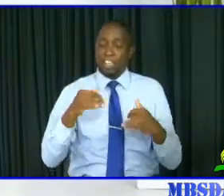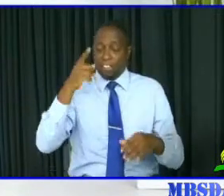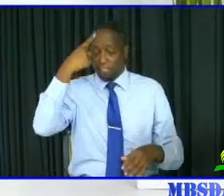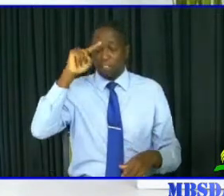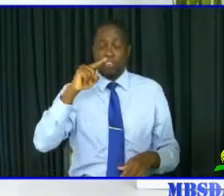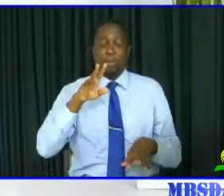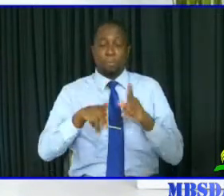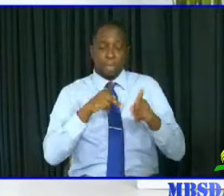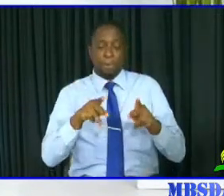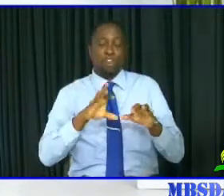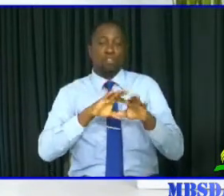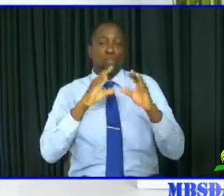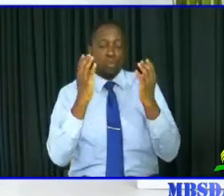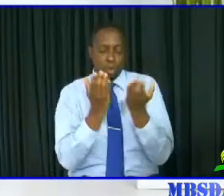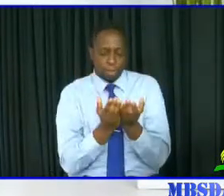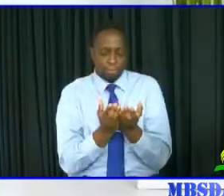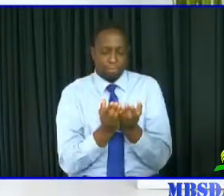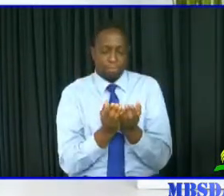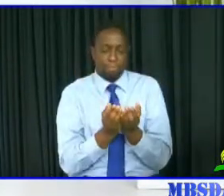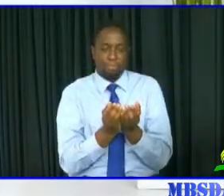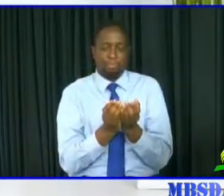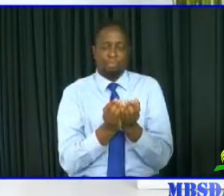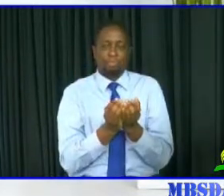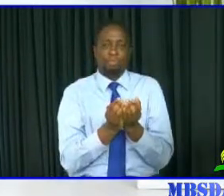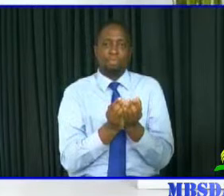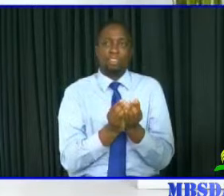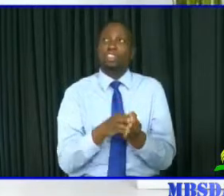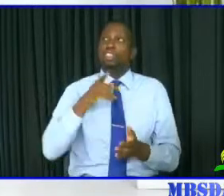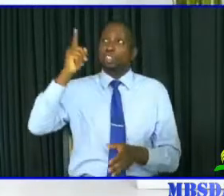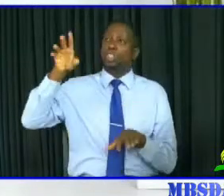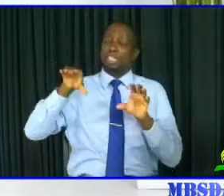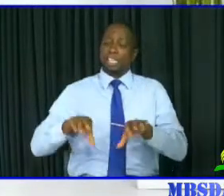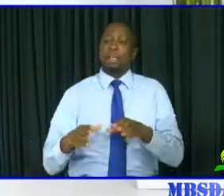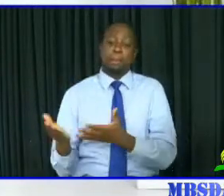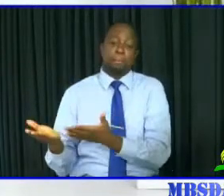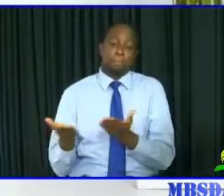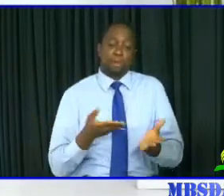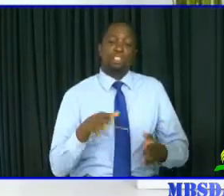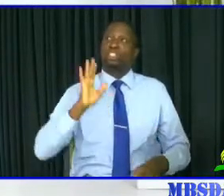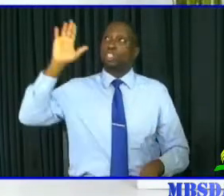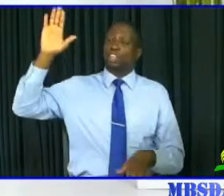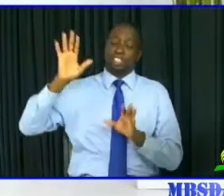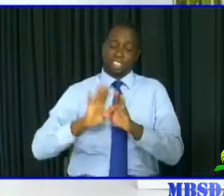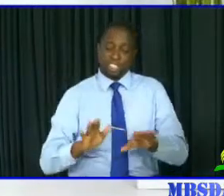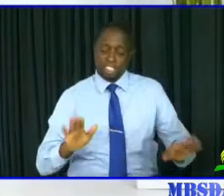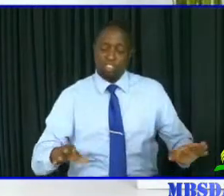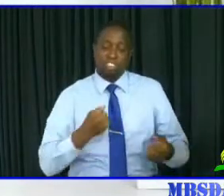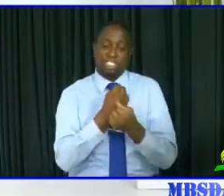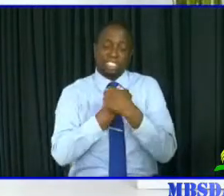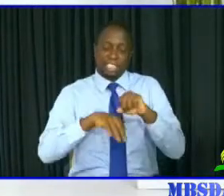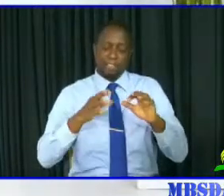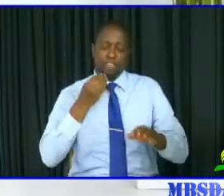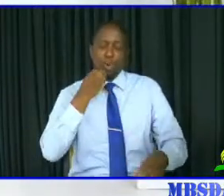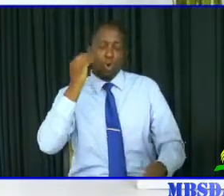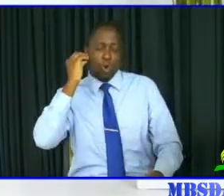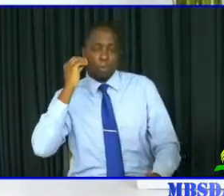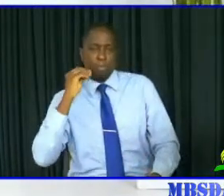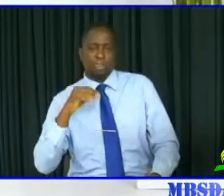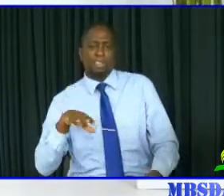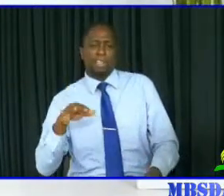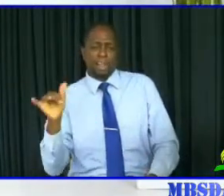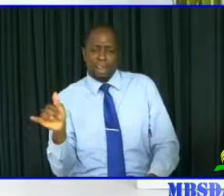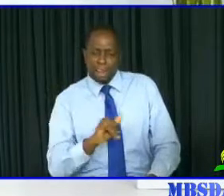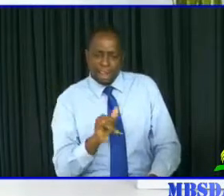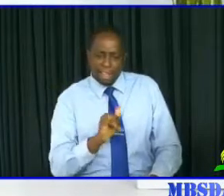tonight. You can bring your children safely home, just like that shepherd who left